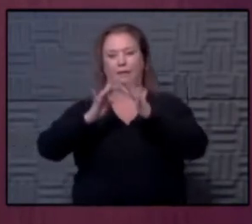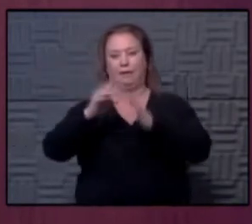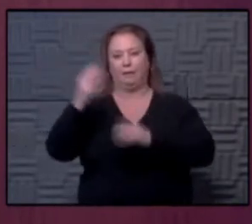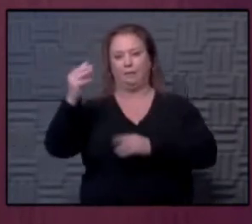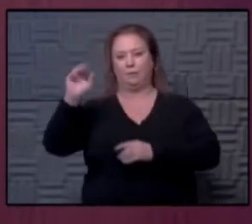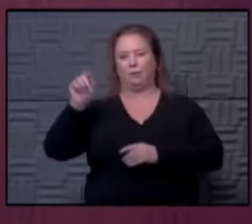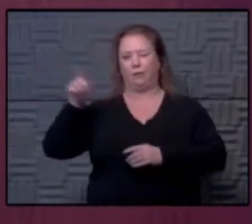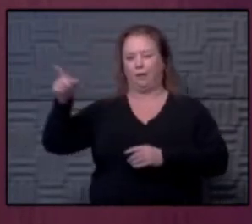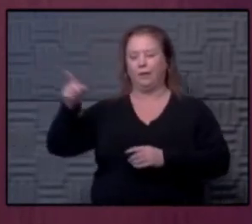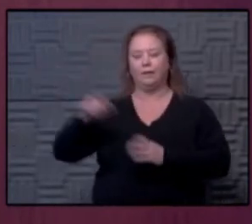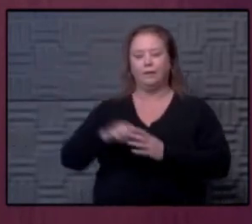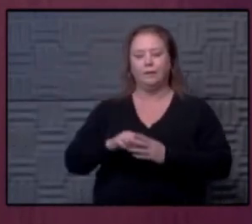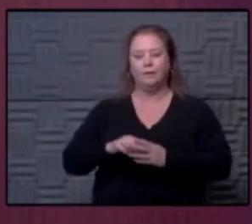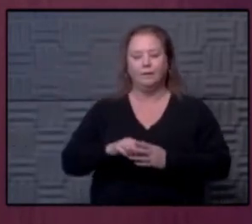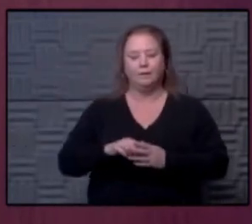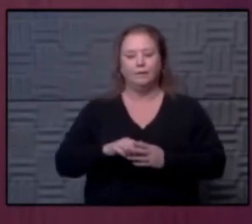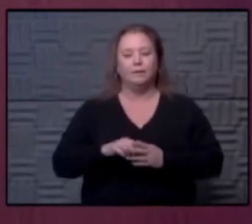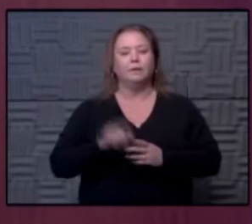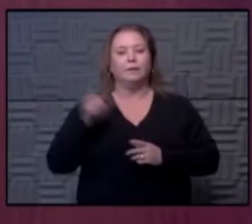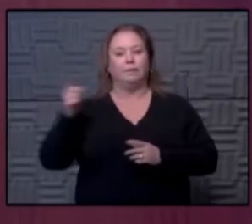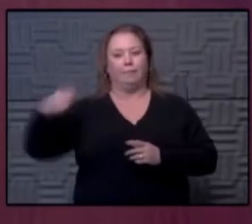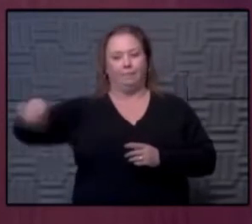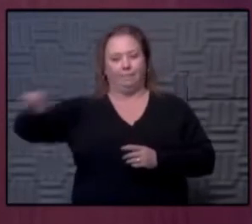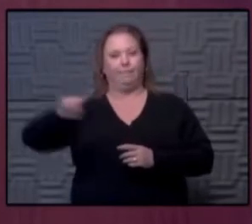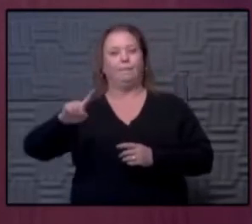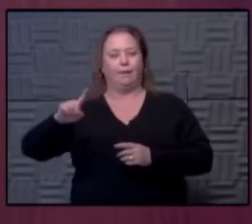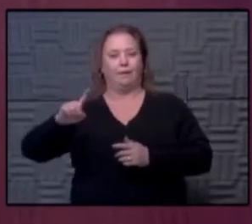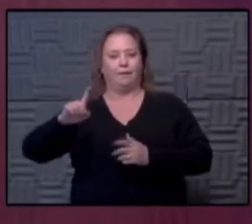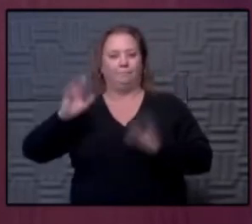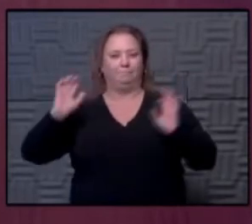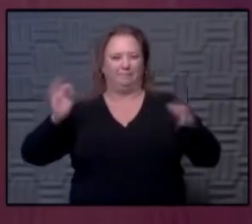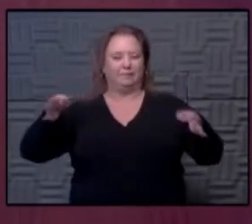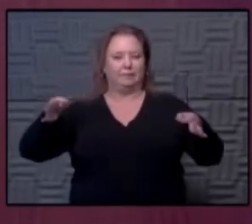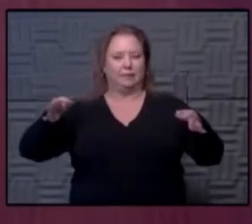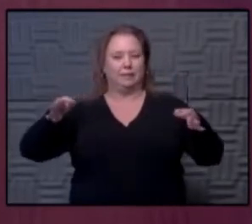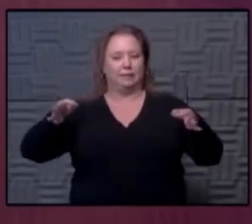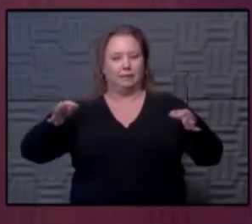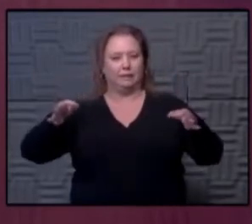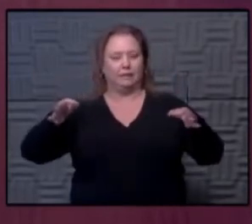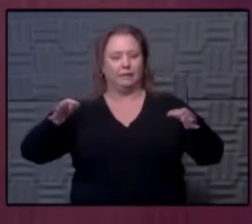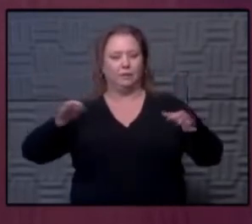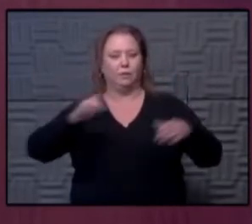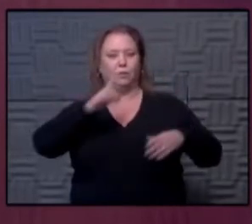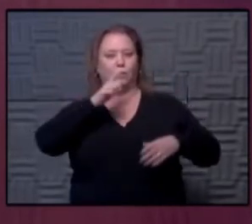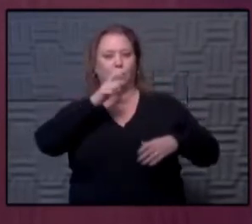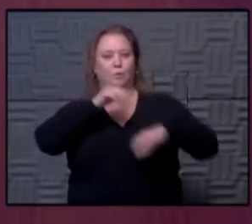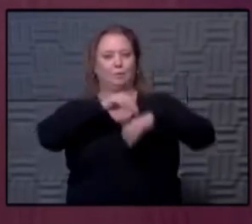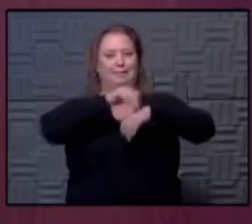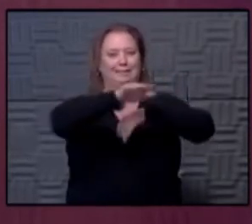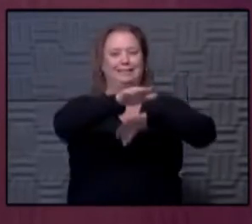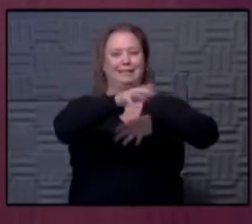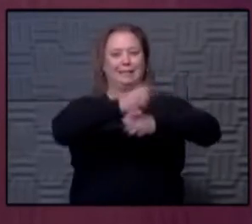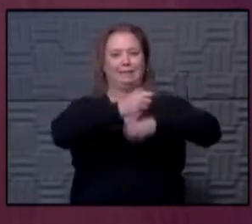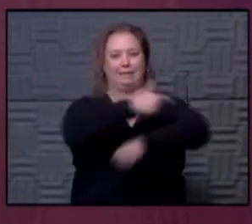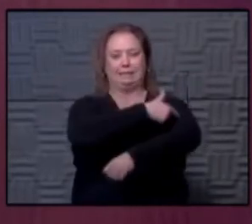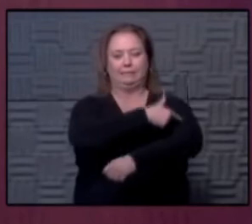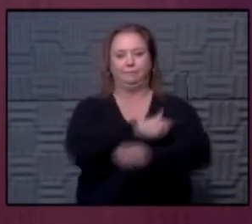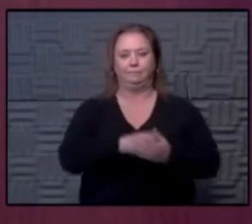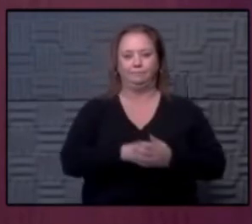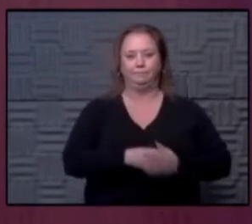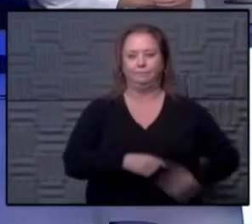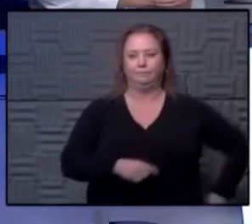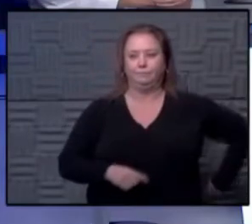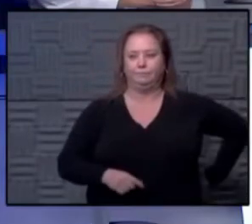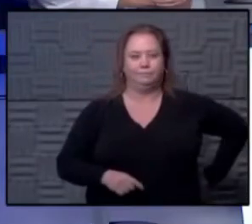Missouri side, but they're the ones who are helping decide who gets the vaccine and then make that happen.